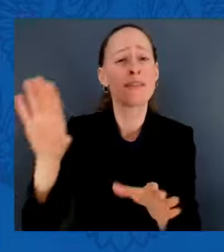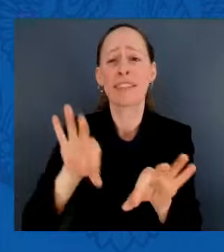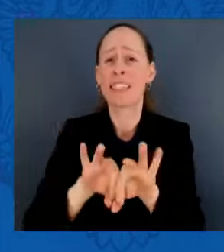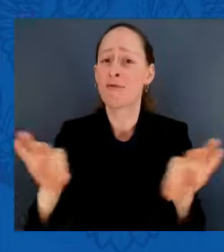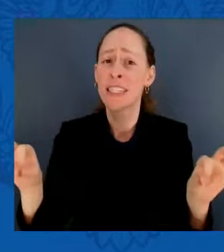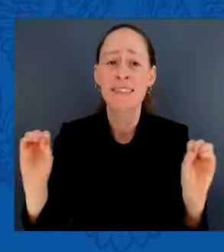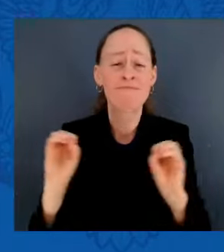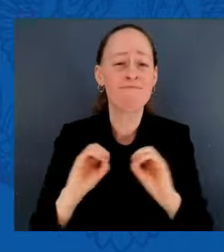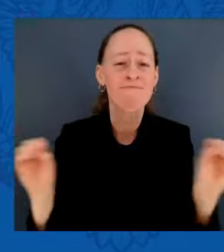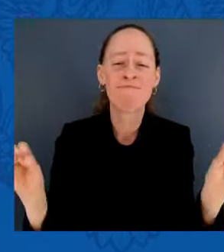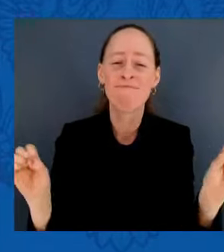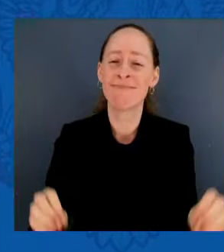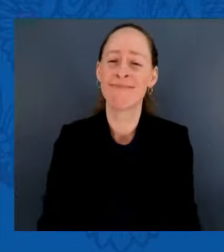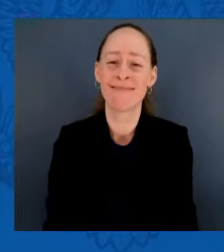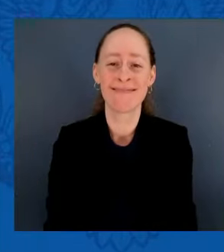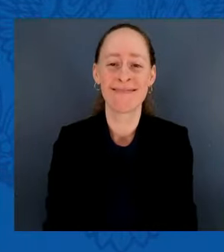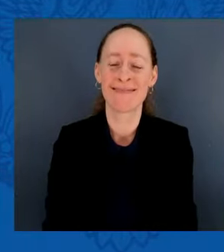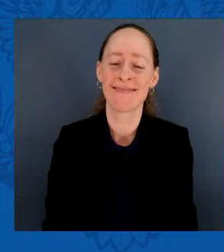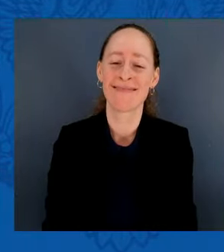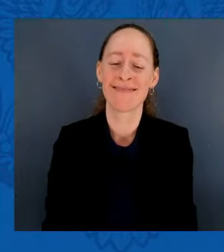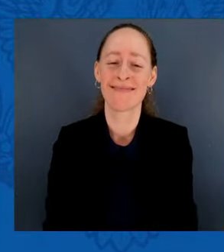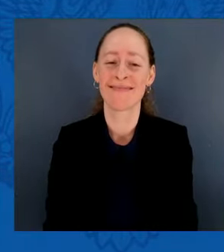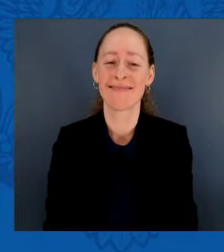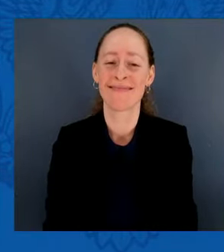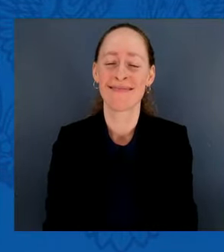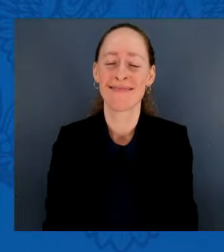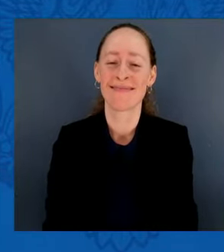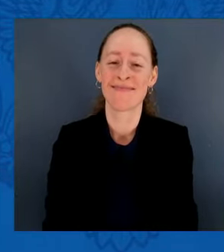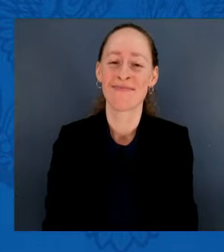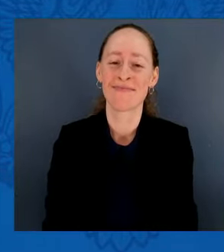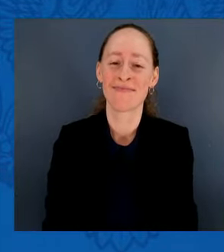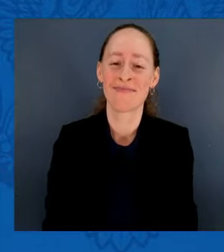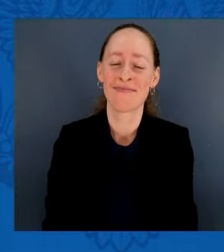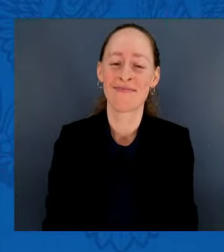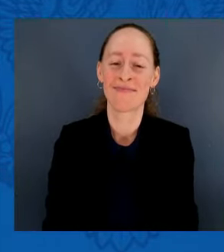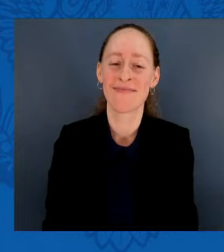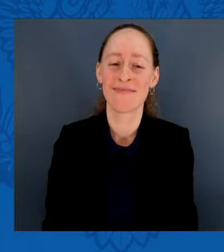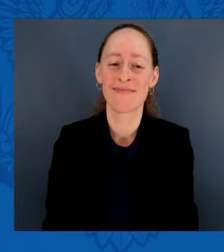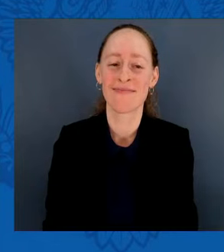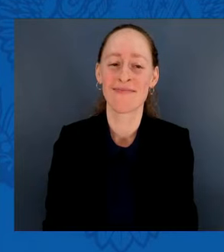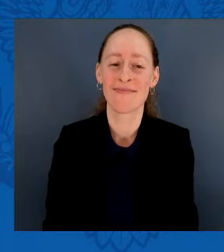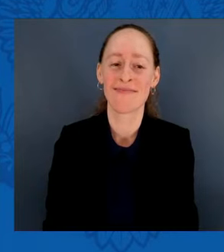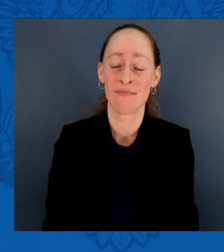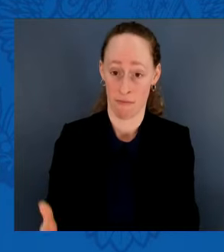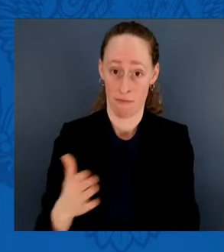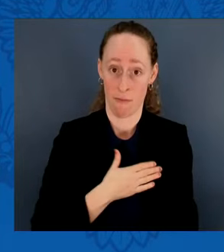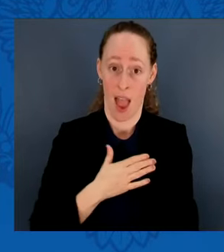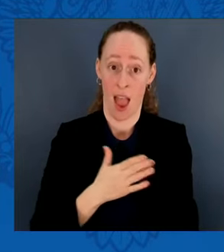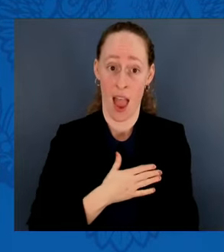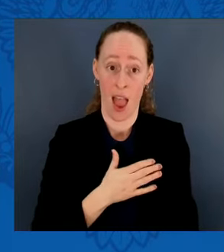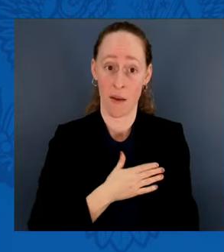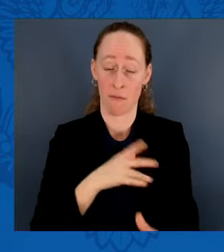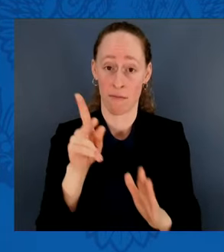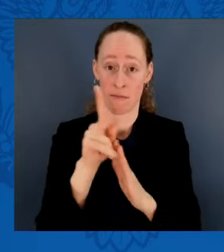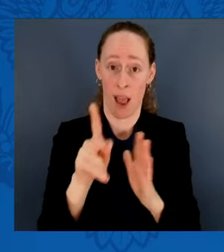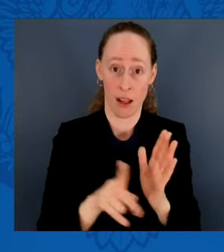In fact, my policies have attracted $650 billion in private sector investment in